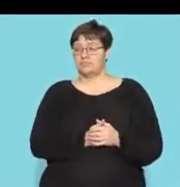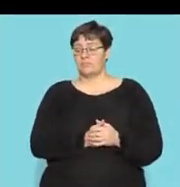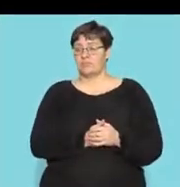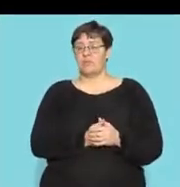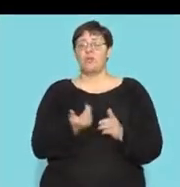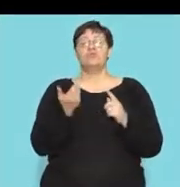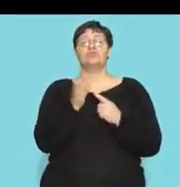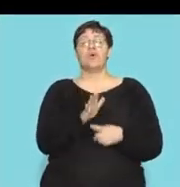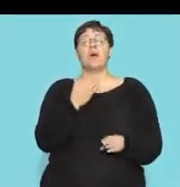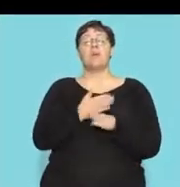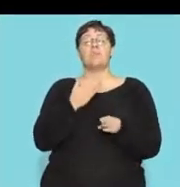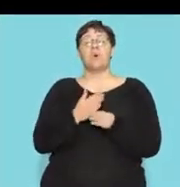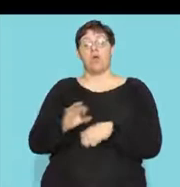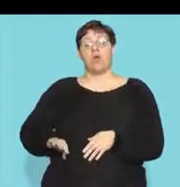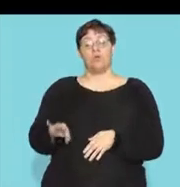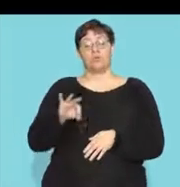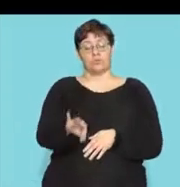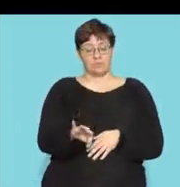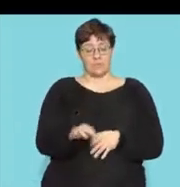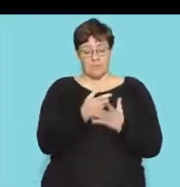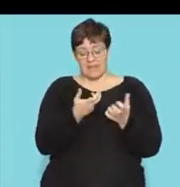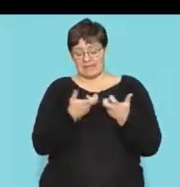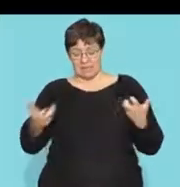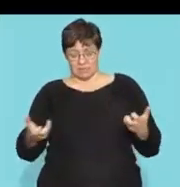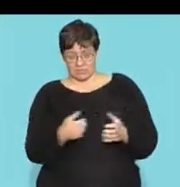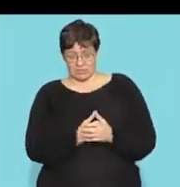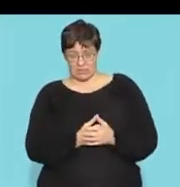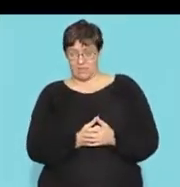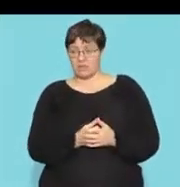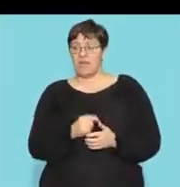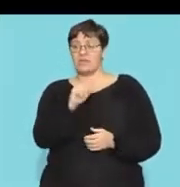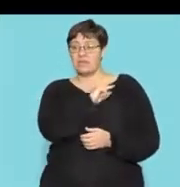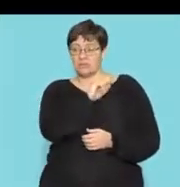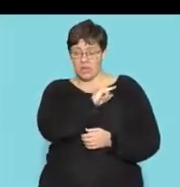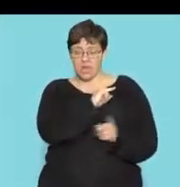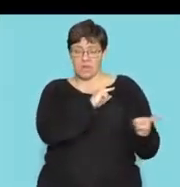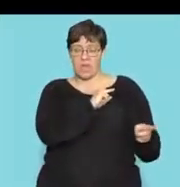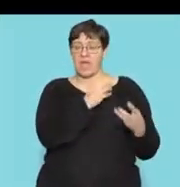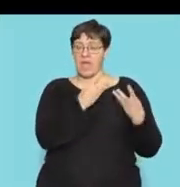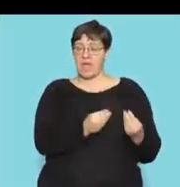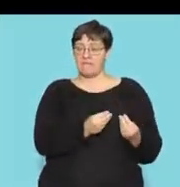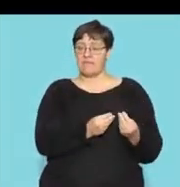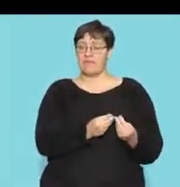contribution as a separate item. Therefore, you would have employer's